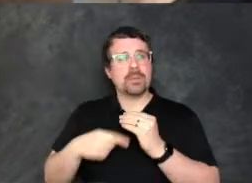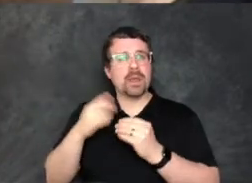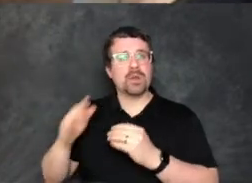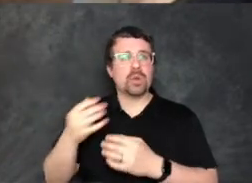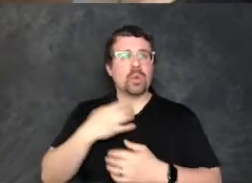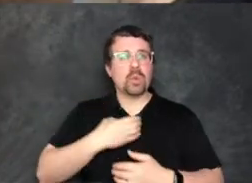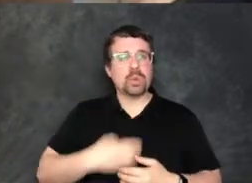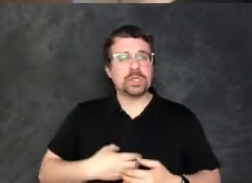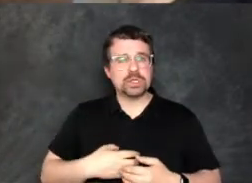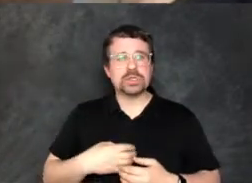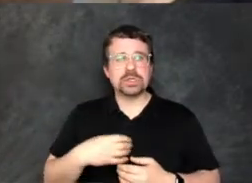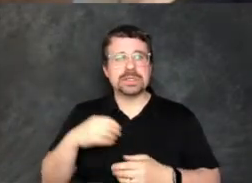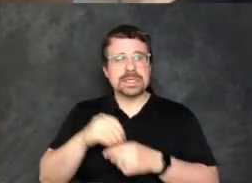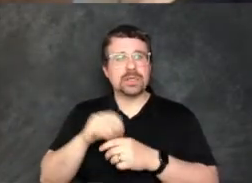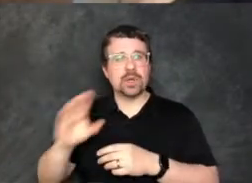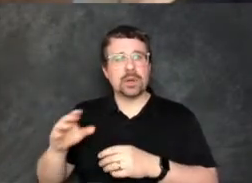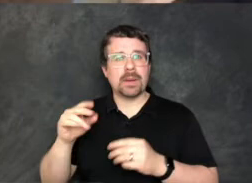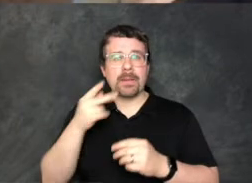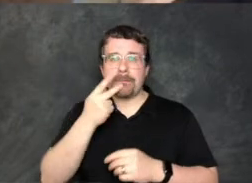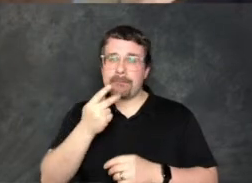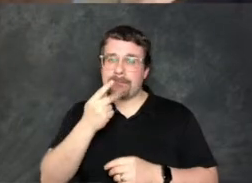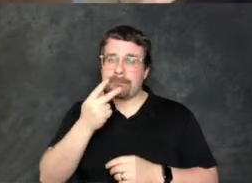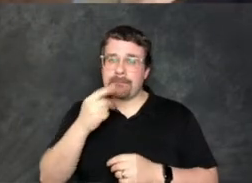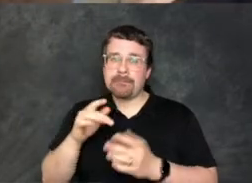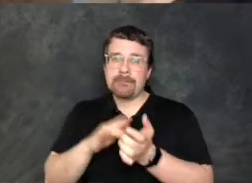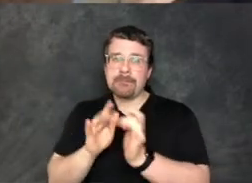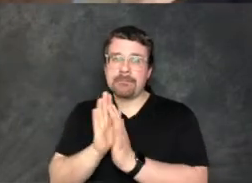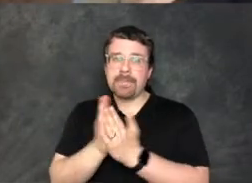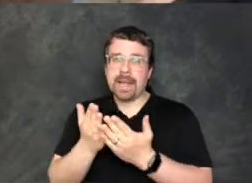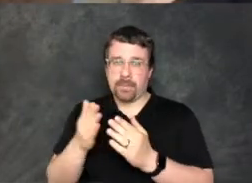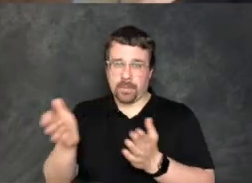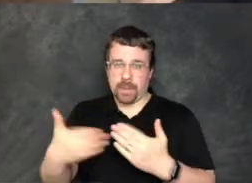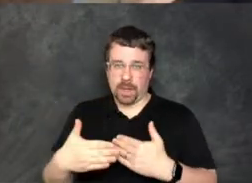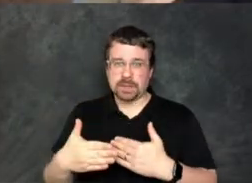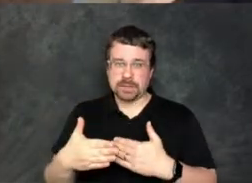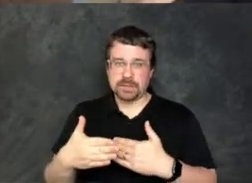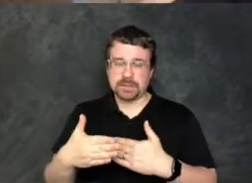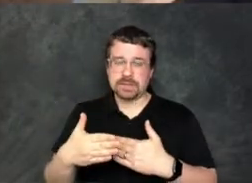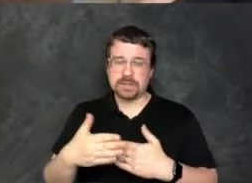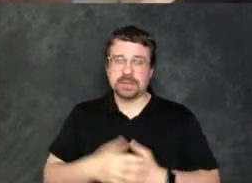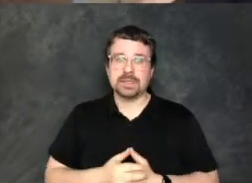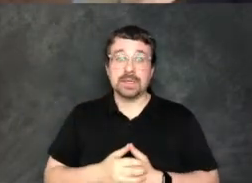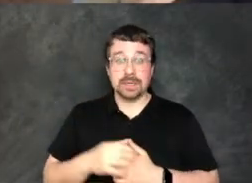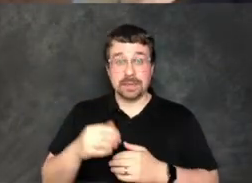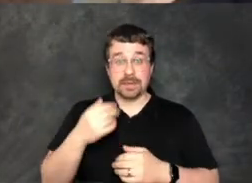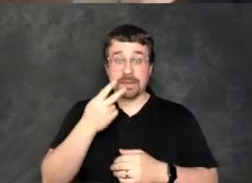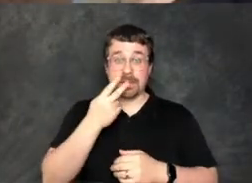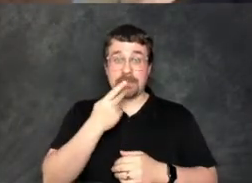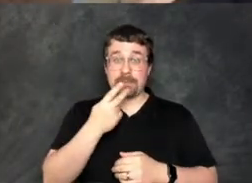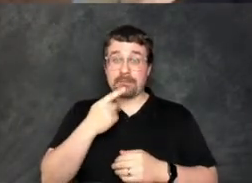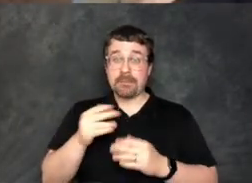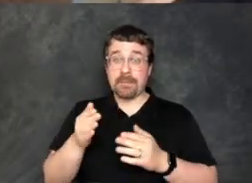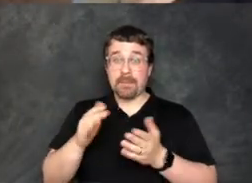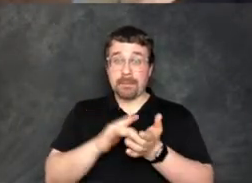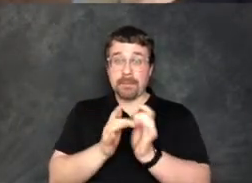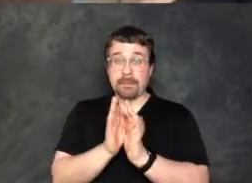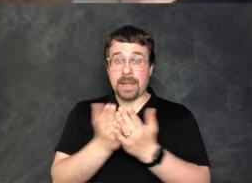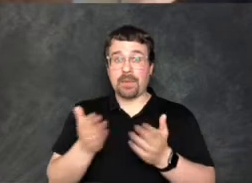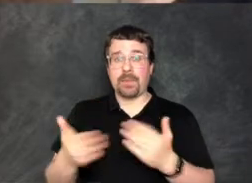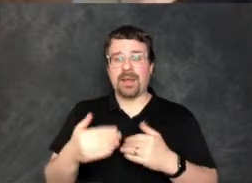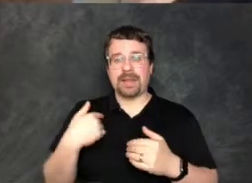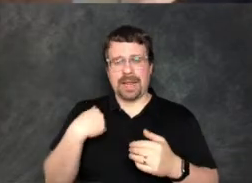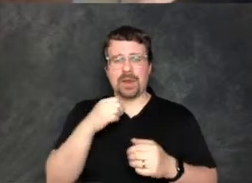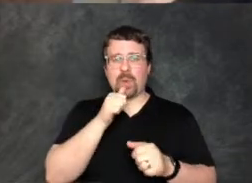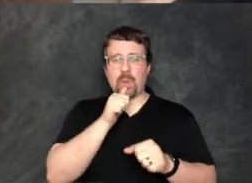were some notes regarding her wishes in her pink Bible box. This pink